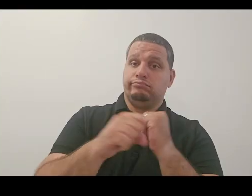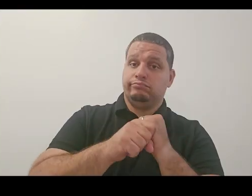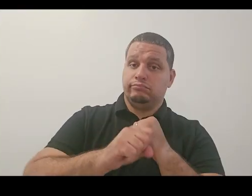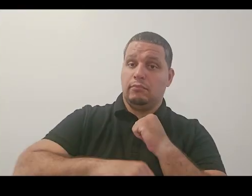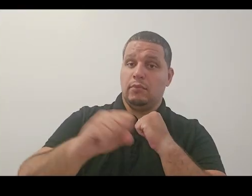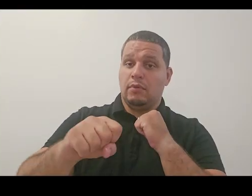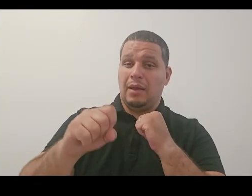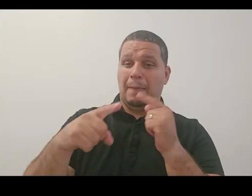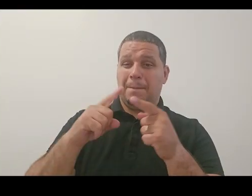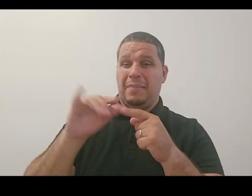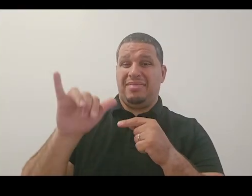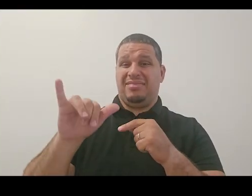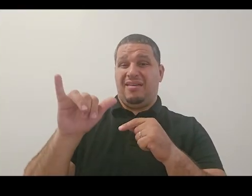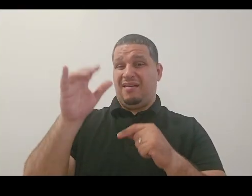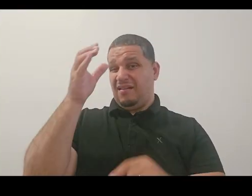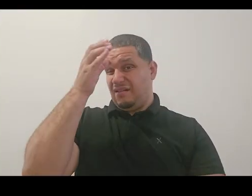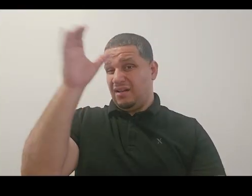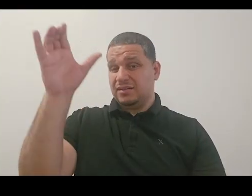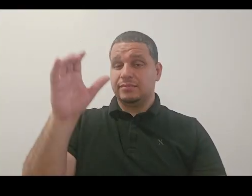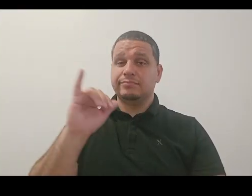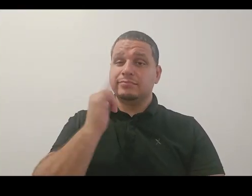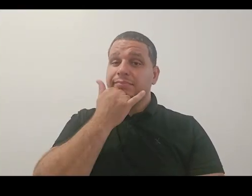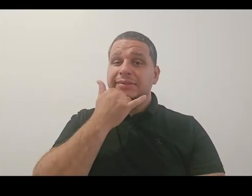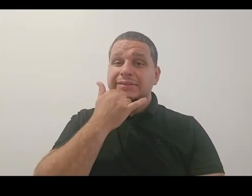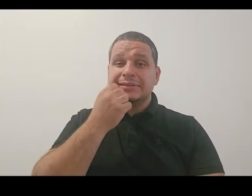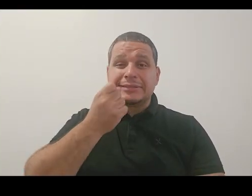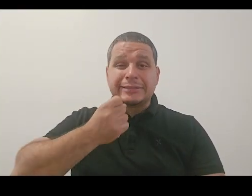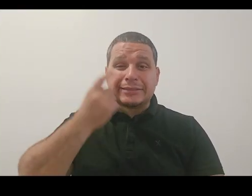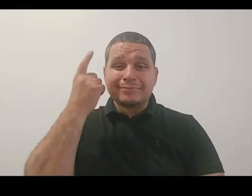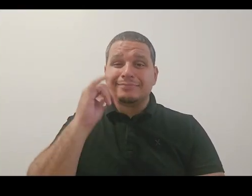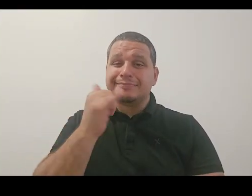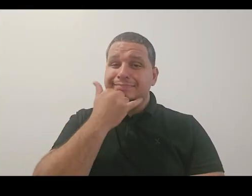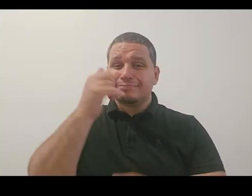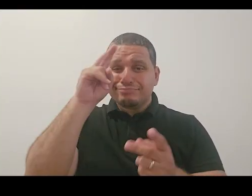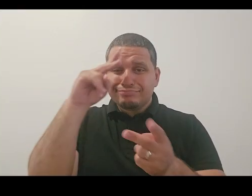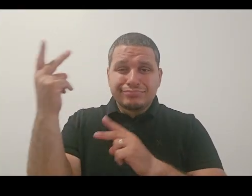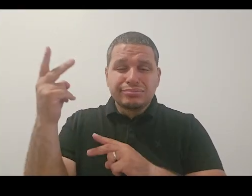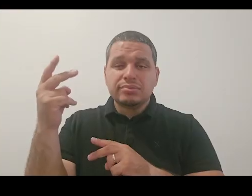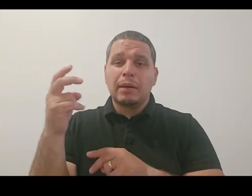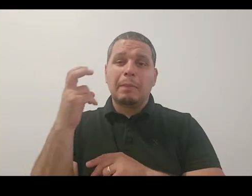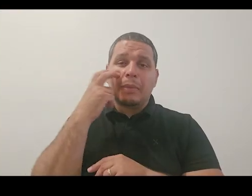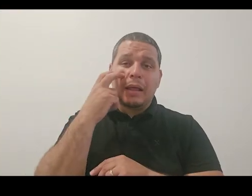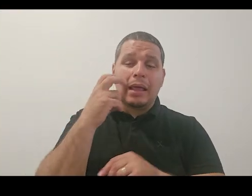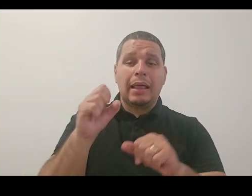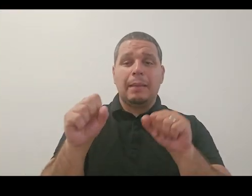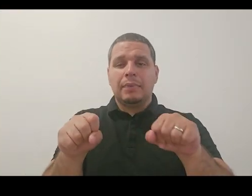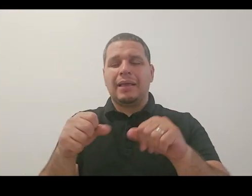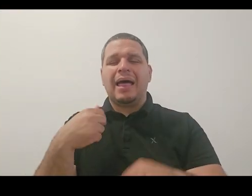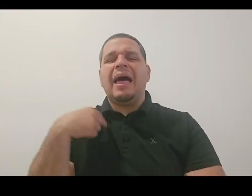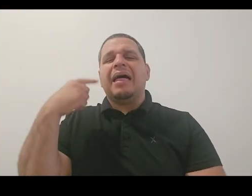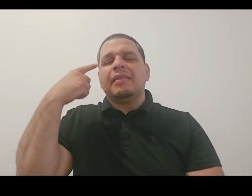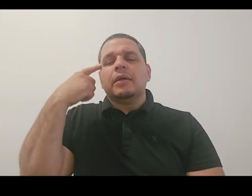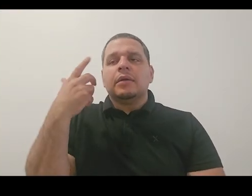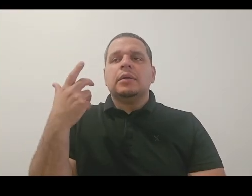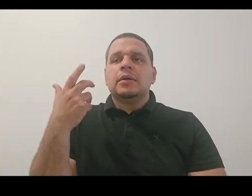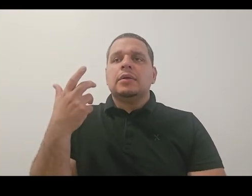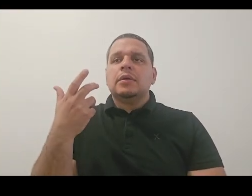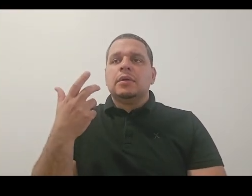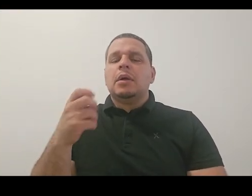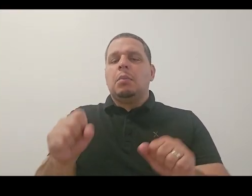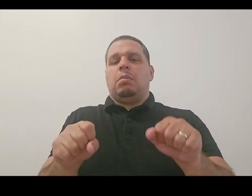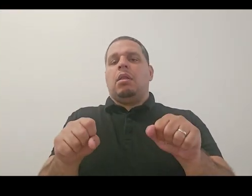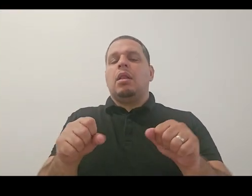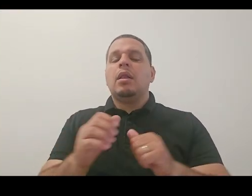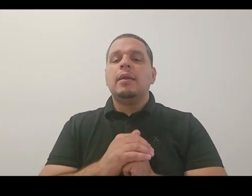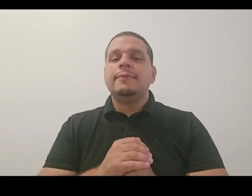long about this concept of misconceptions about blindness and ability, I'll just say it's possible. And I